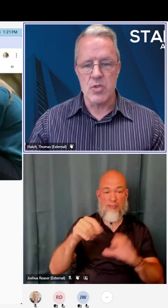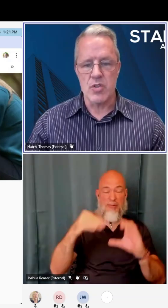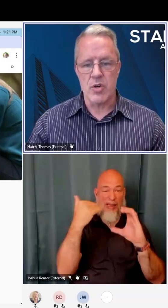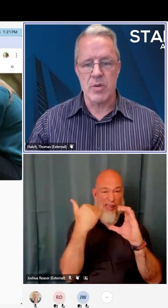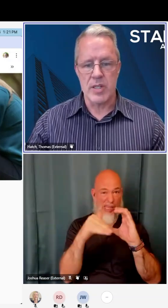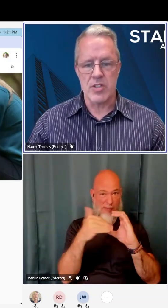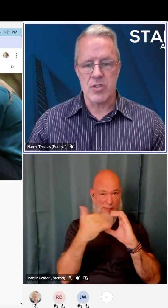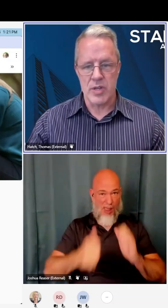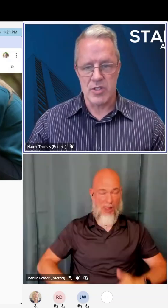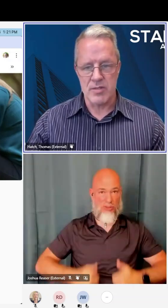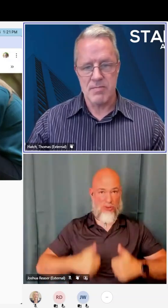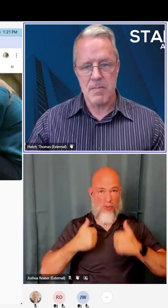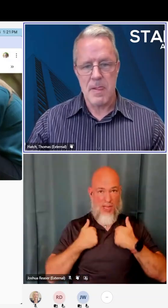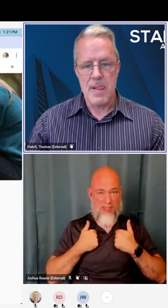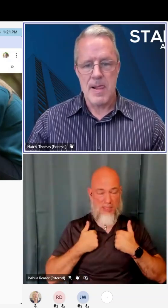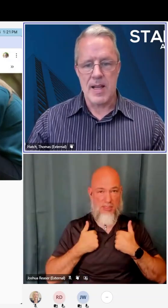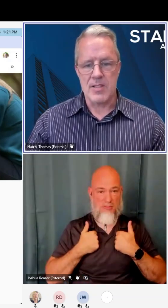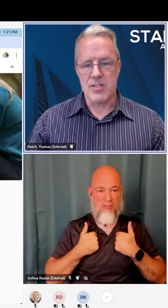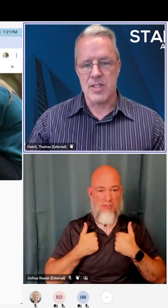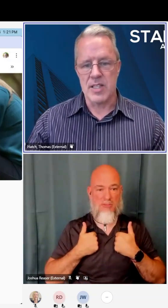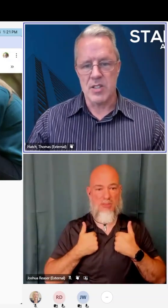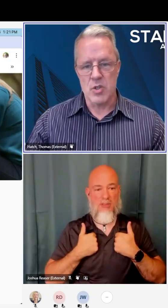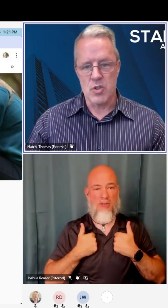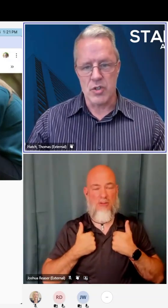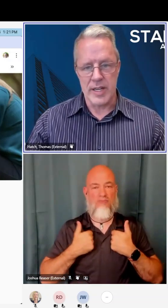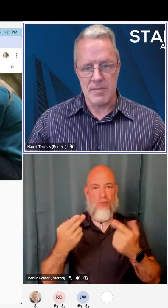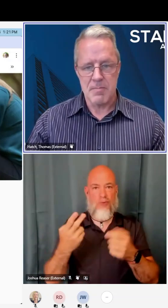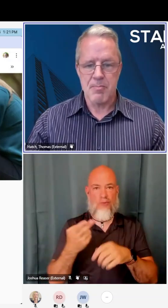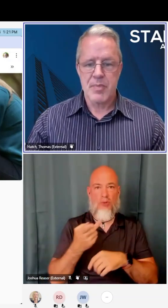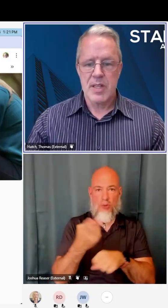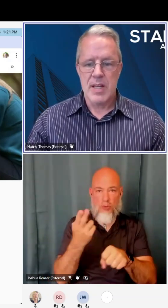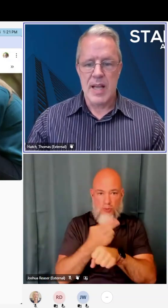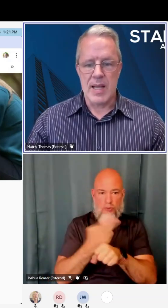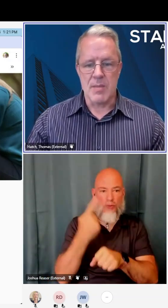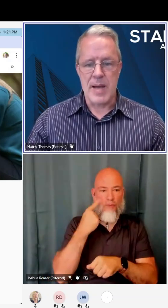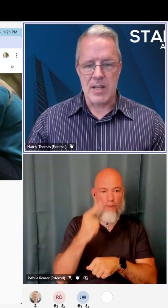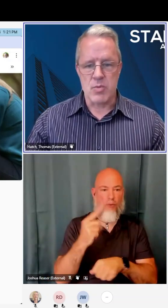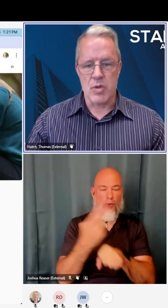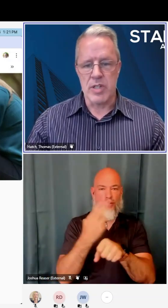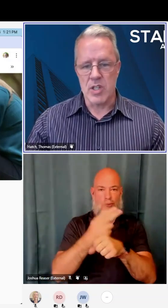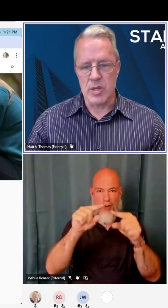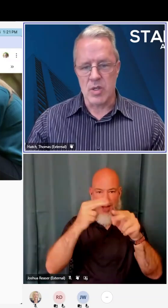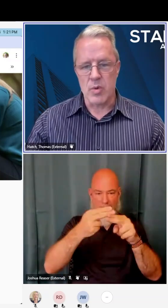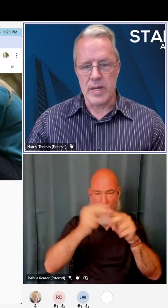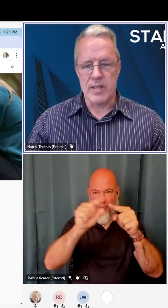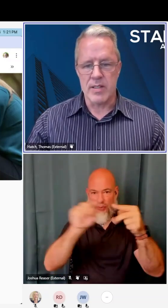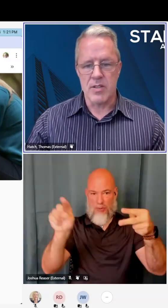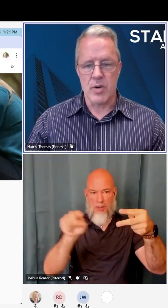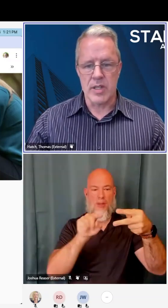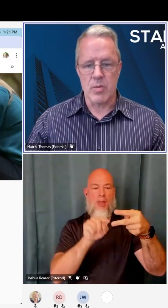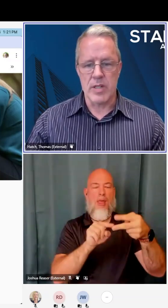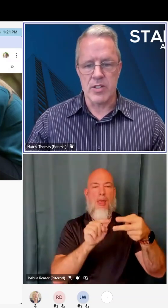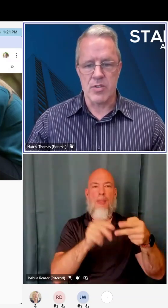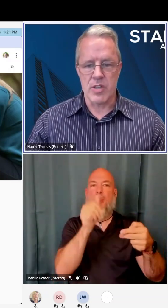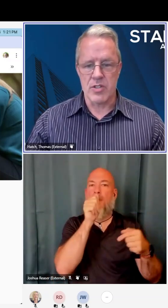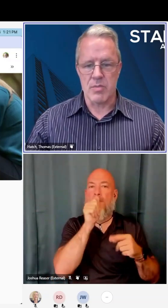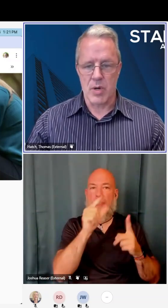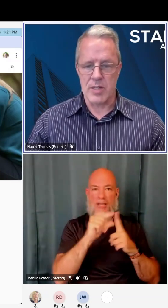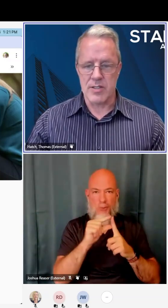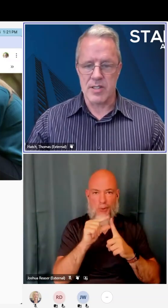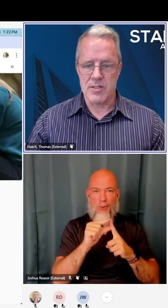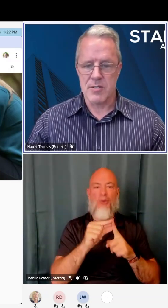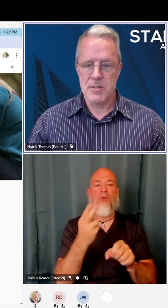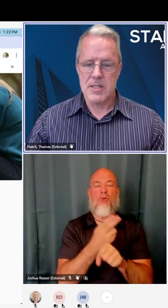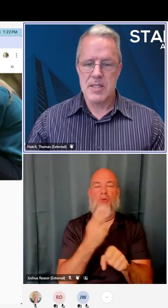you used during registration as the username, and the password that you had created during the